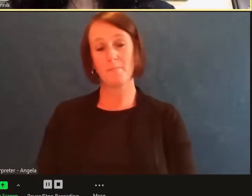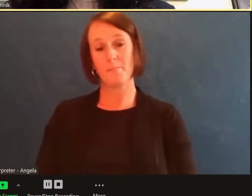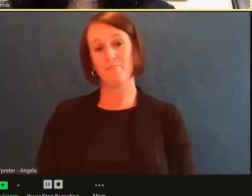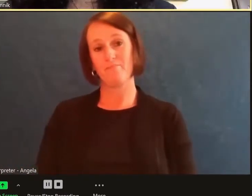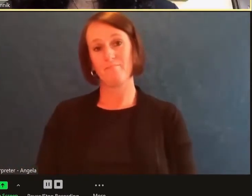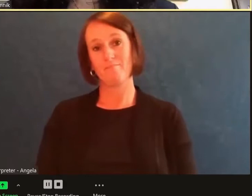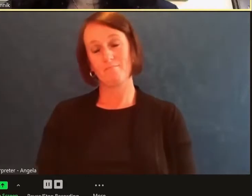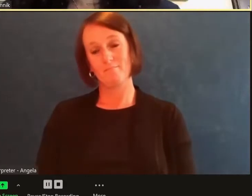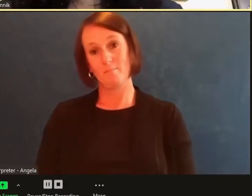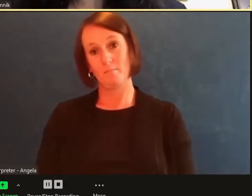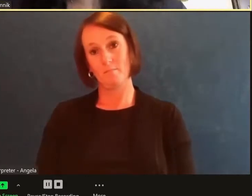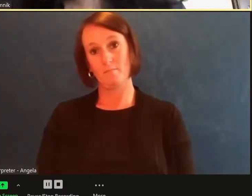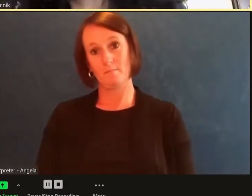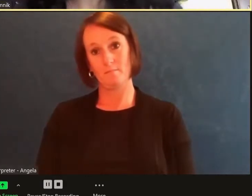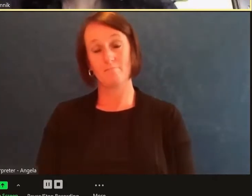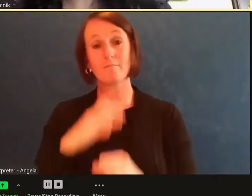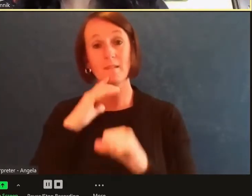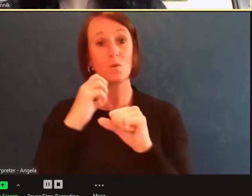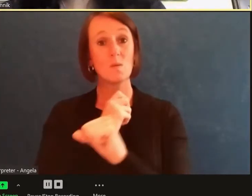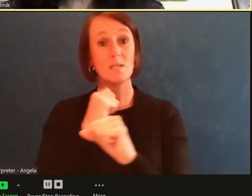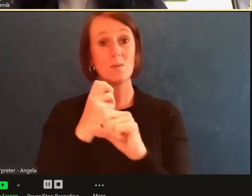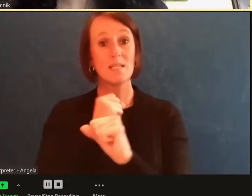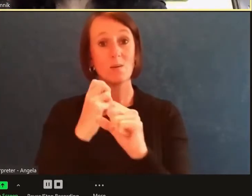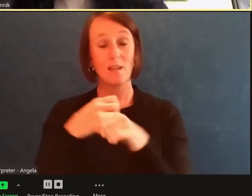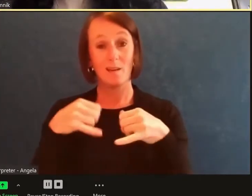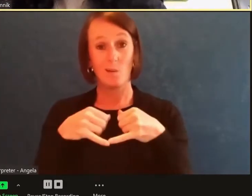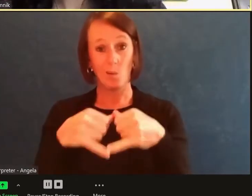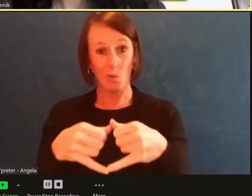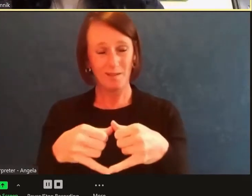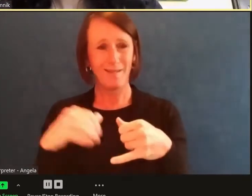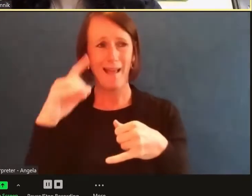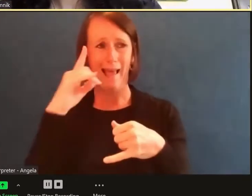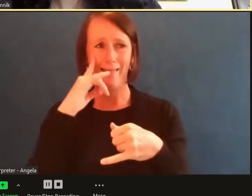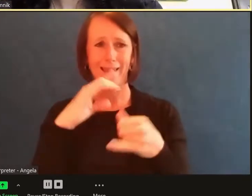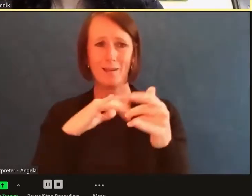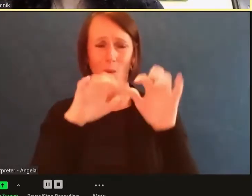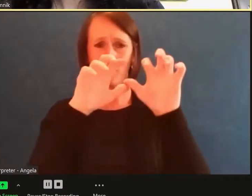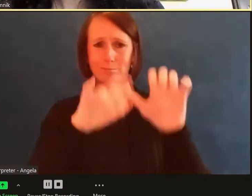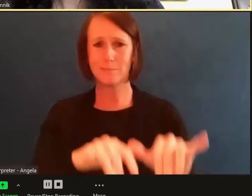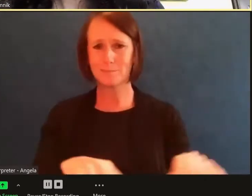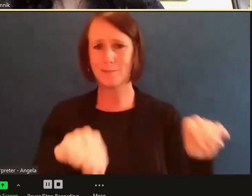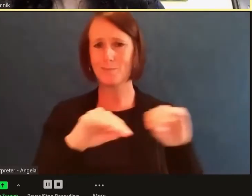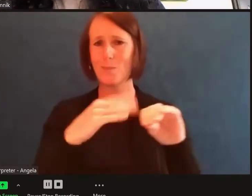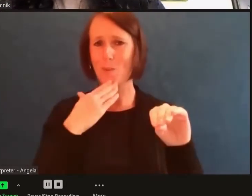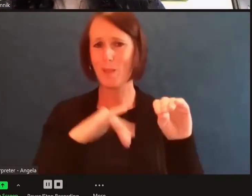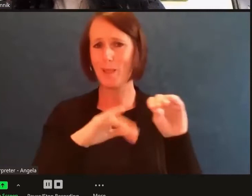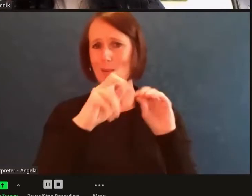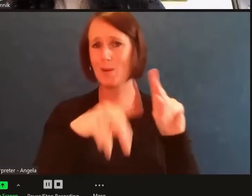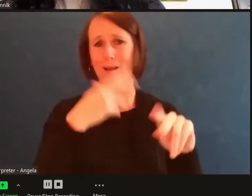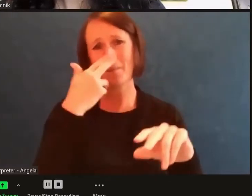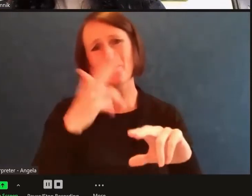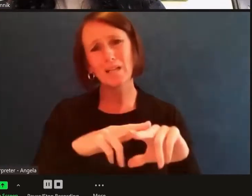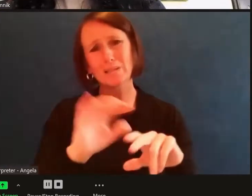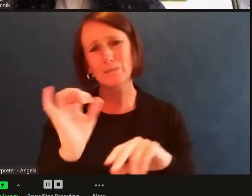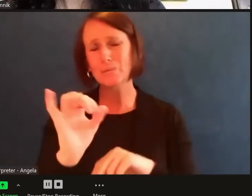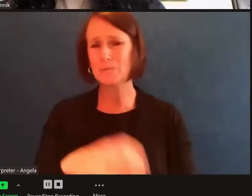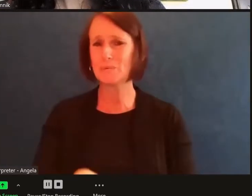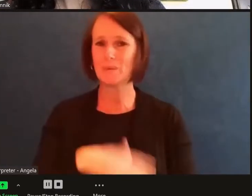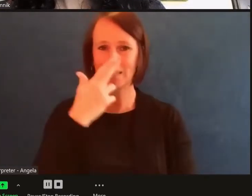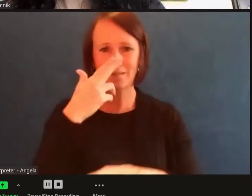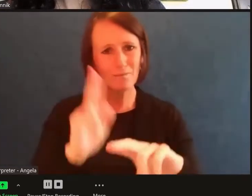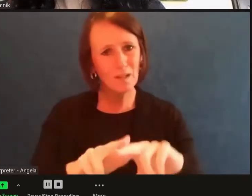Well, I think if you're winning awards, you're writing better than okay. Yeah, and I'm having fun with it. That's the whole thing. This is supposed to be